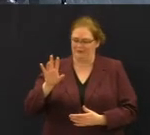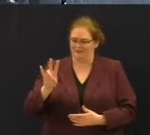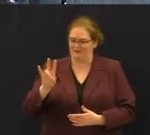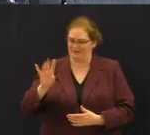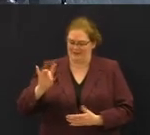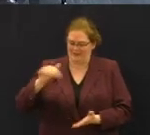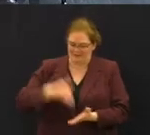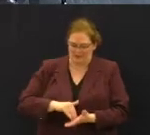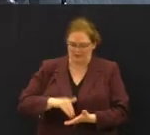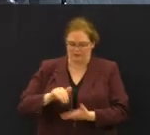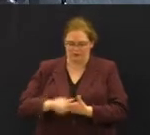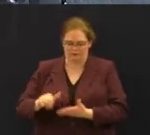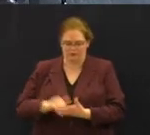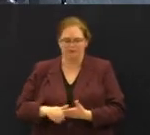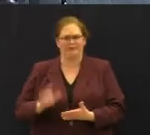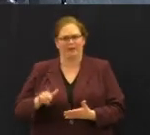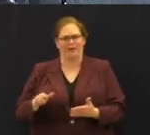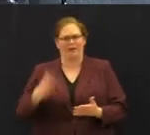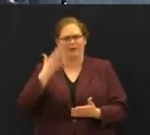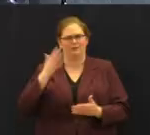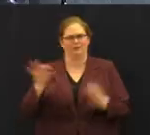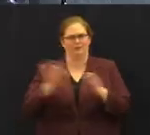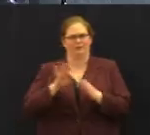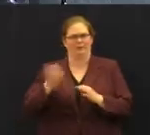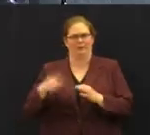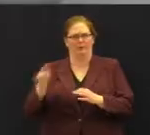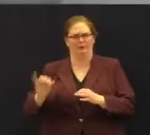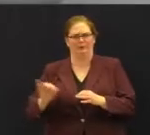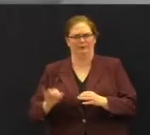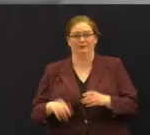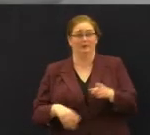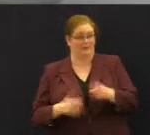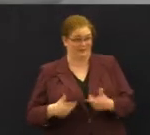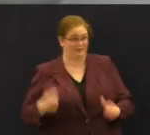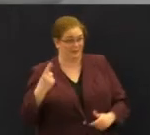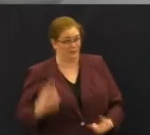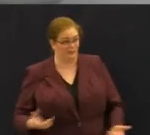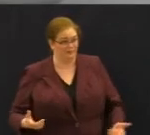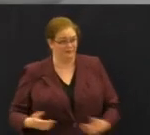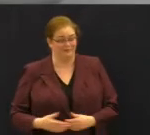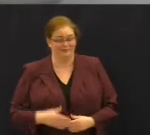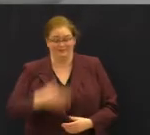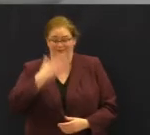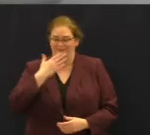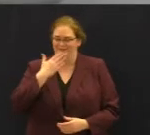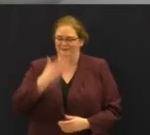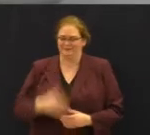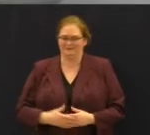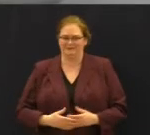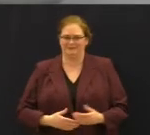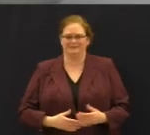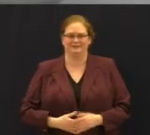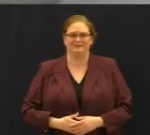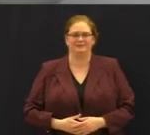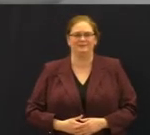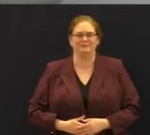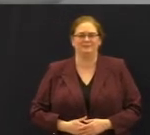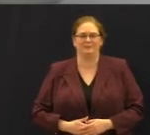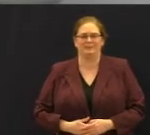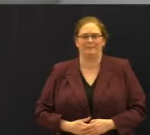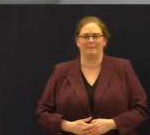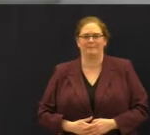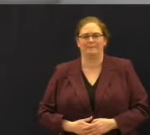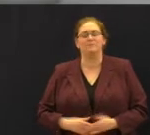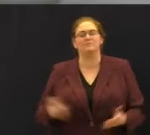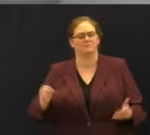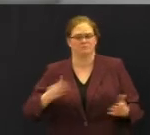$3,778,000. That's important, right? That's the big one, Commissioner. Yeah, Thank you didn't want to miss for that.